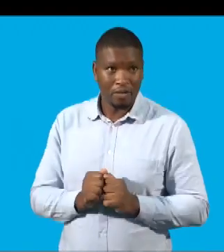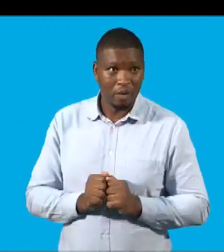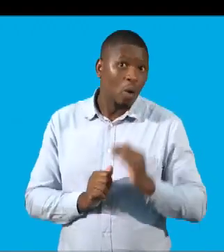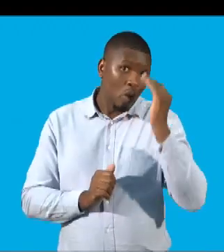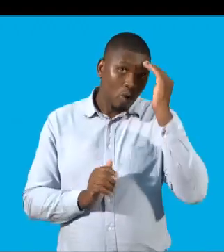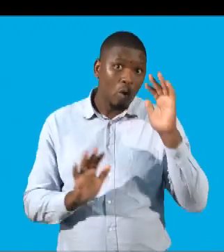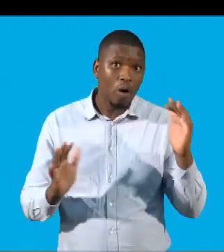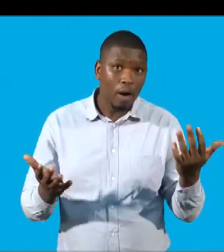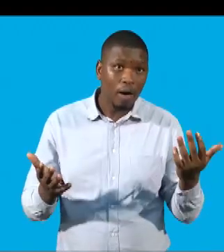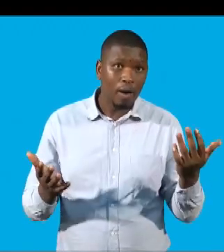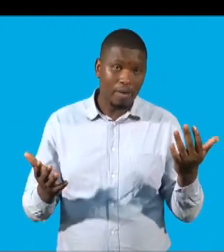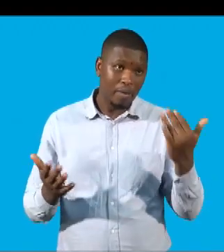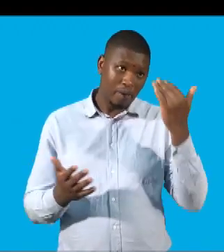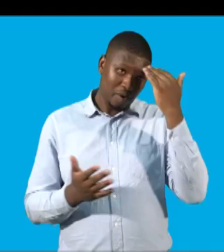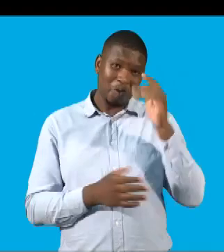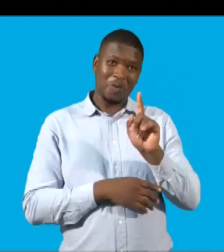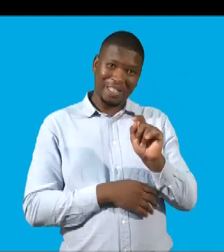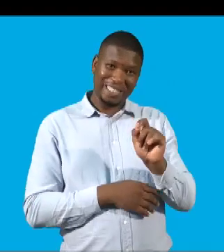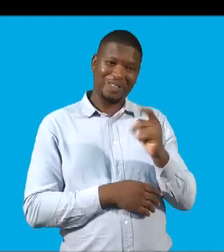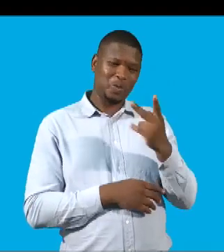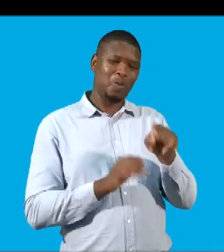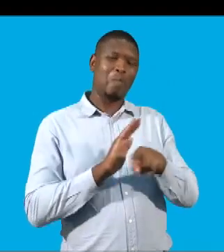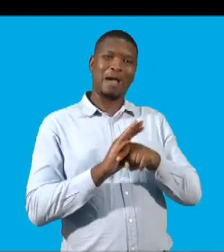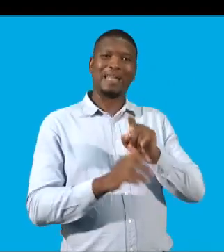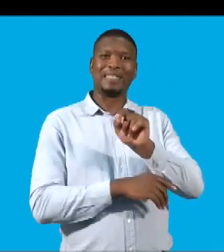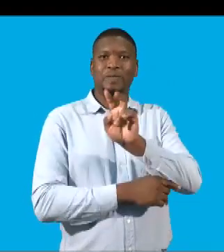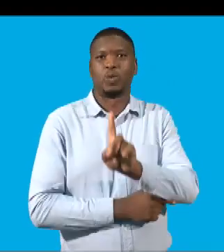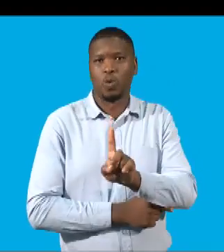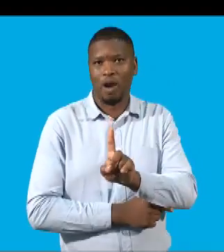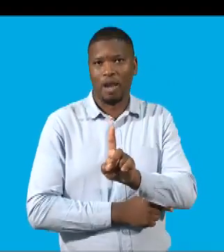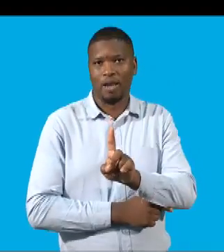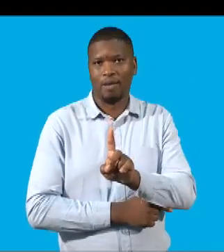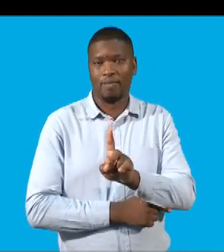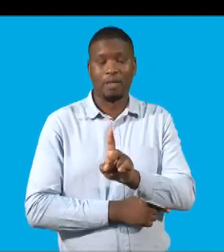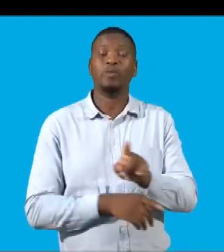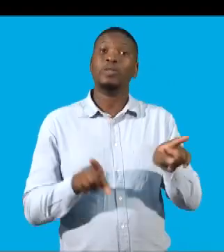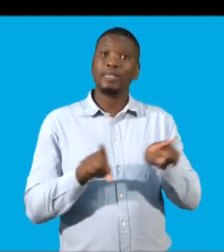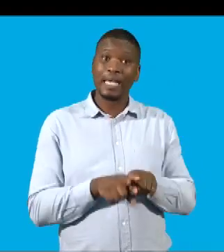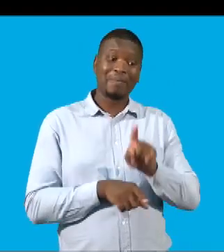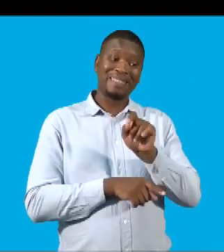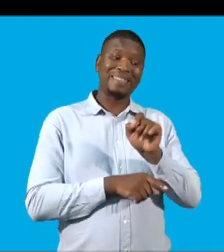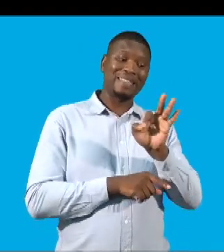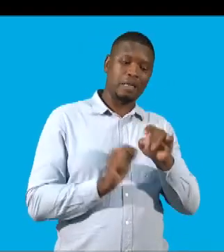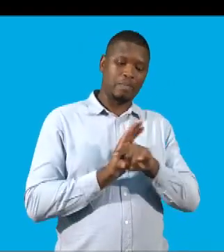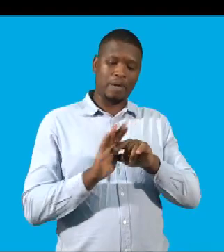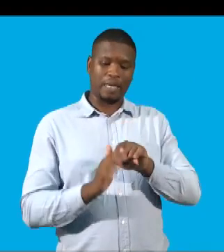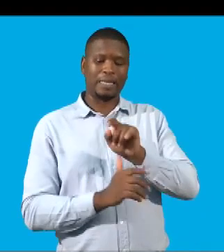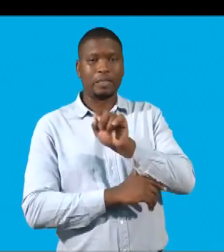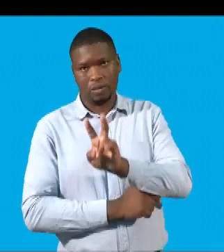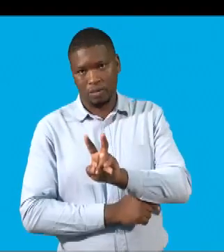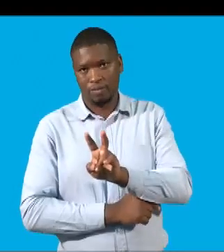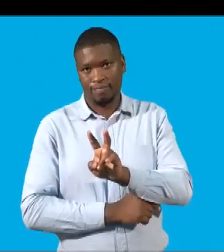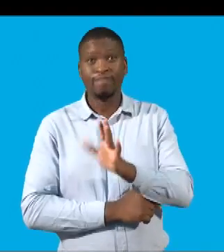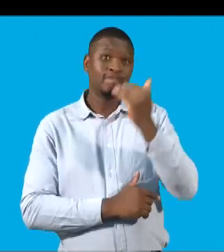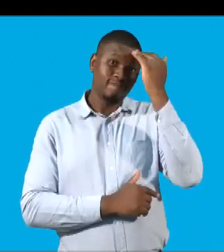And we know this because we found it by saying T2 minus T1, and it gave us the same value as it did when we said T3 minus T2.